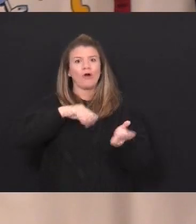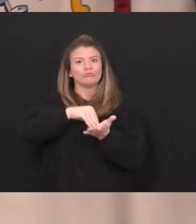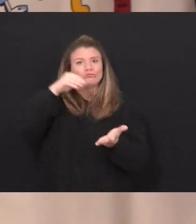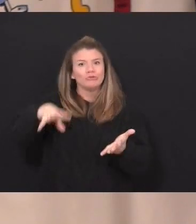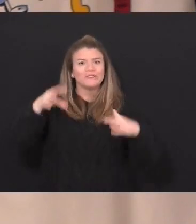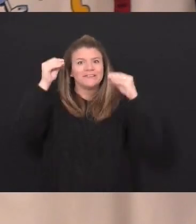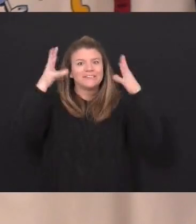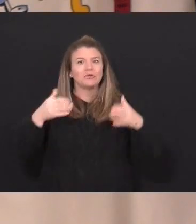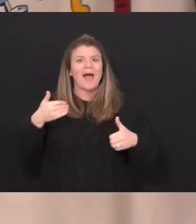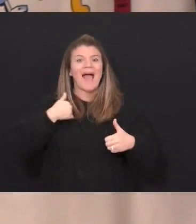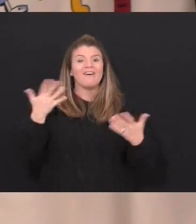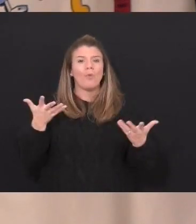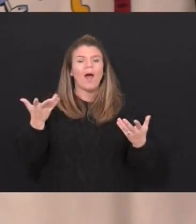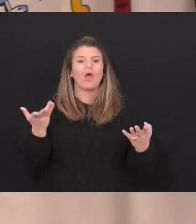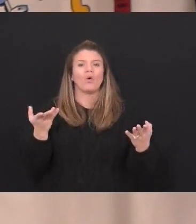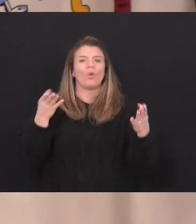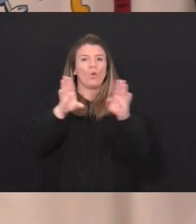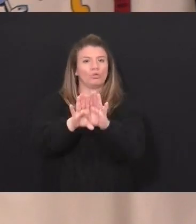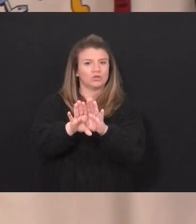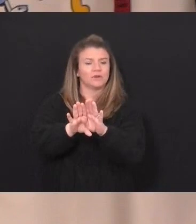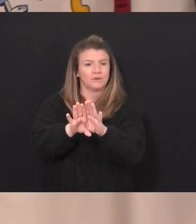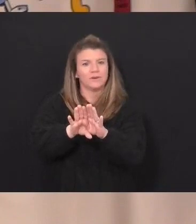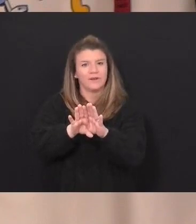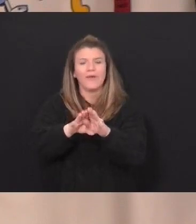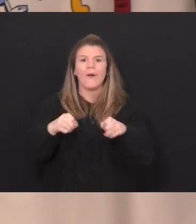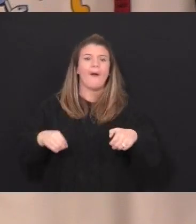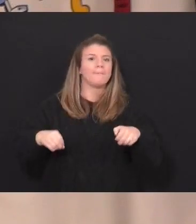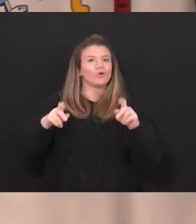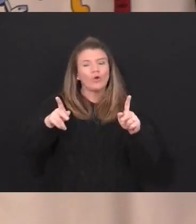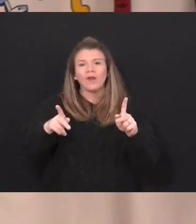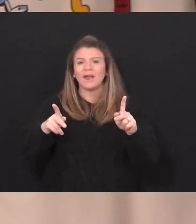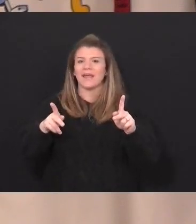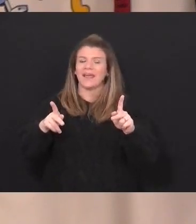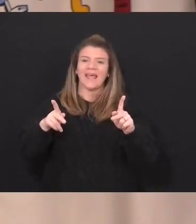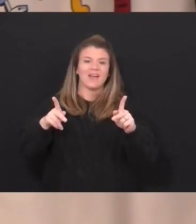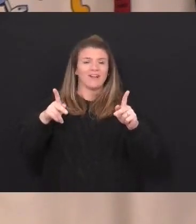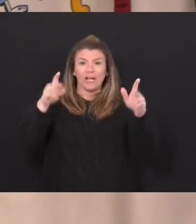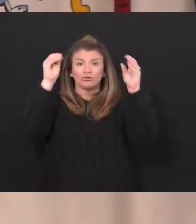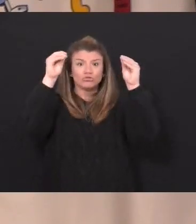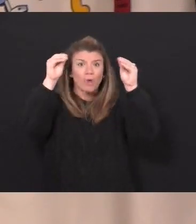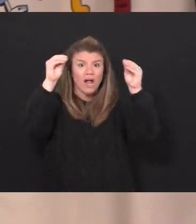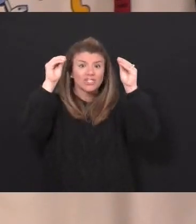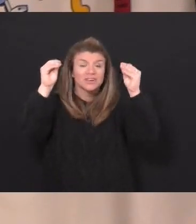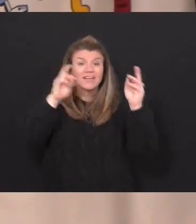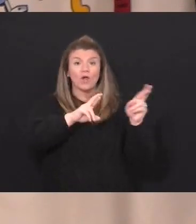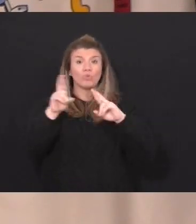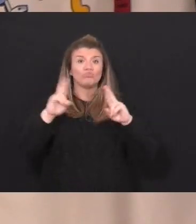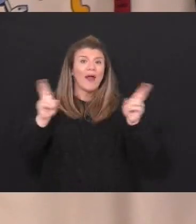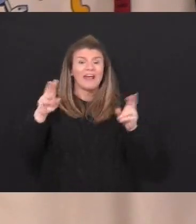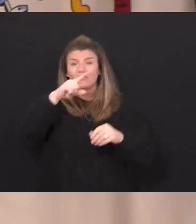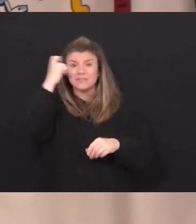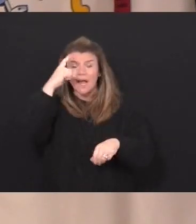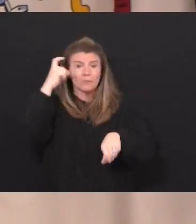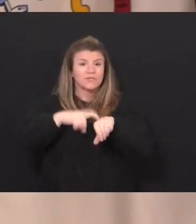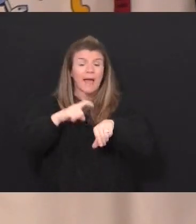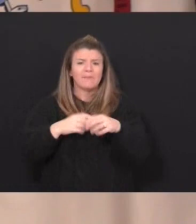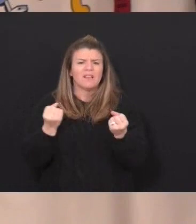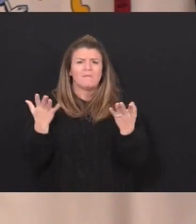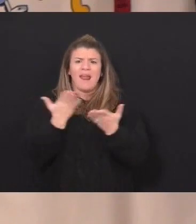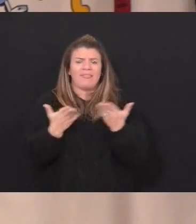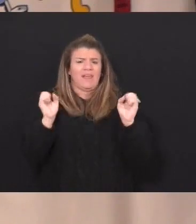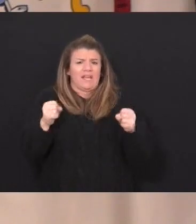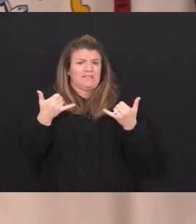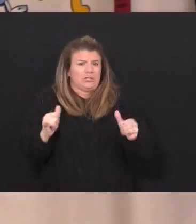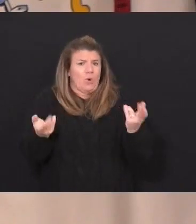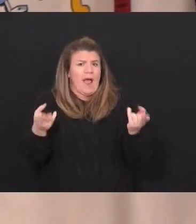a great opportunity to give instruction for the summer, so many different things for our